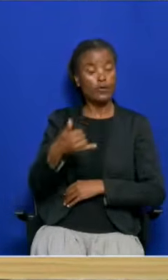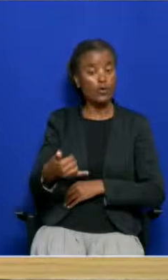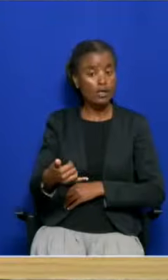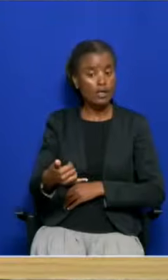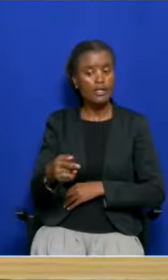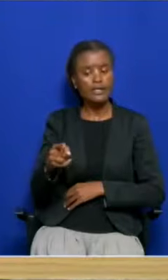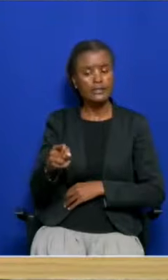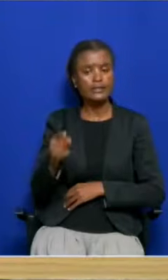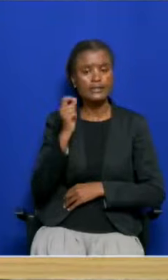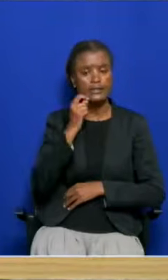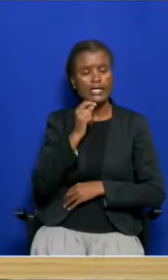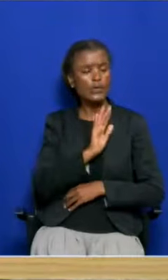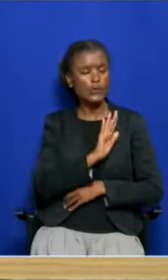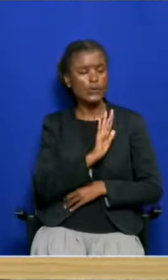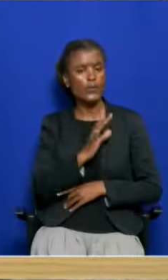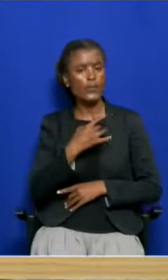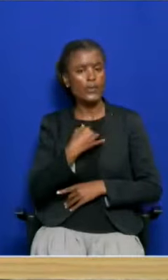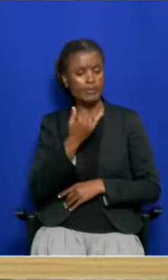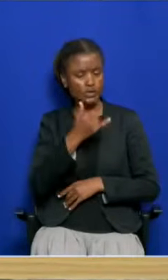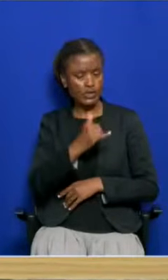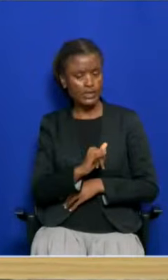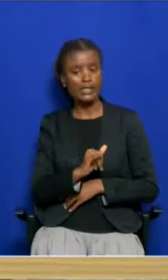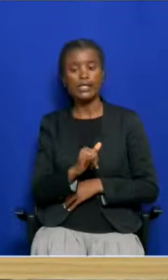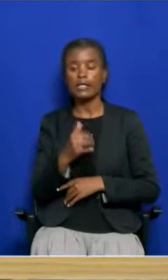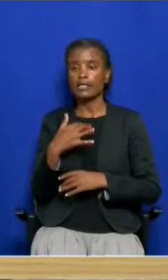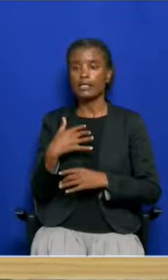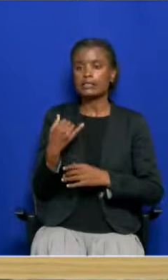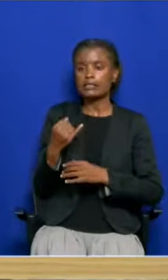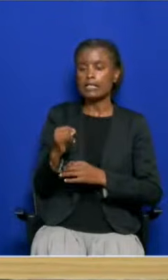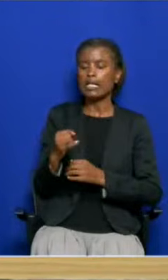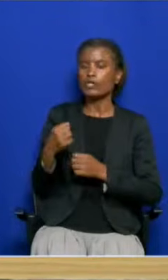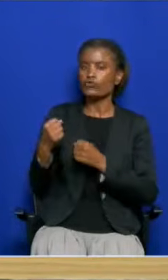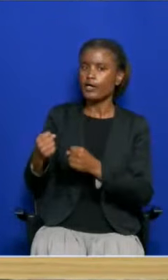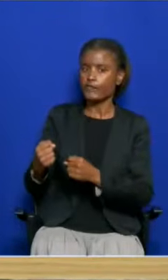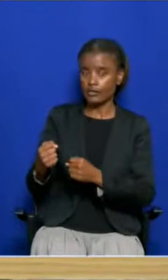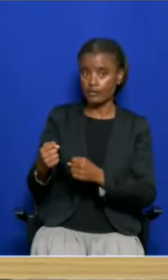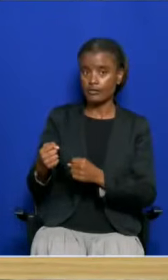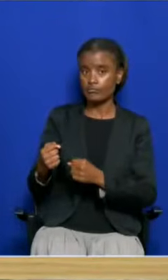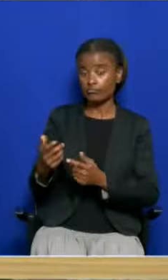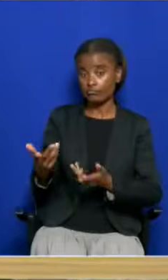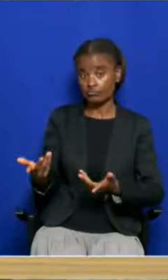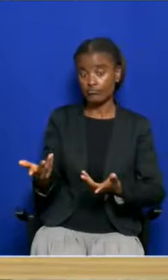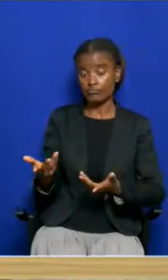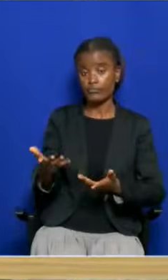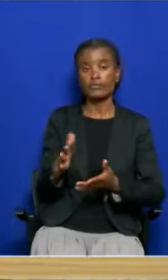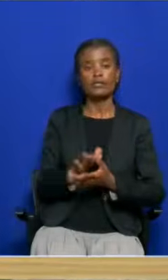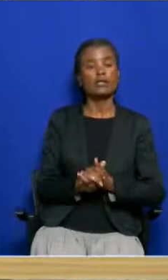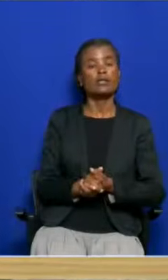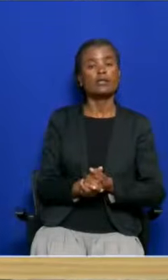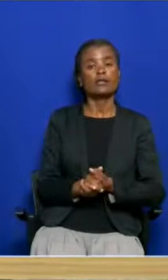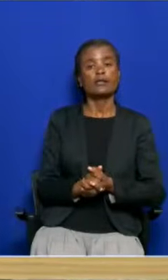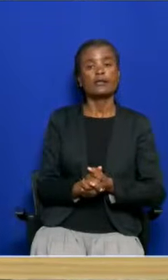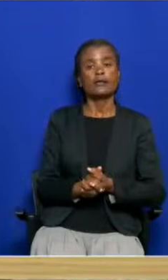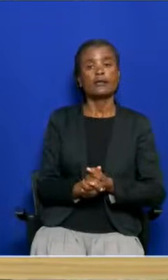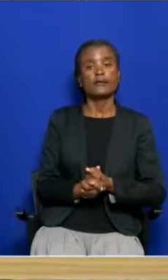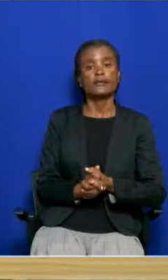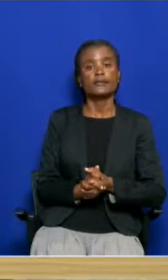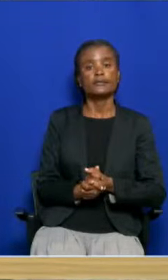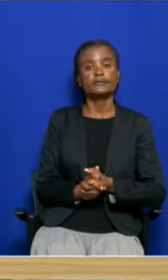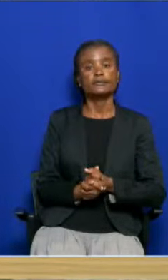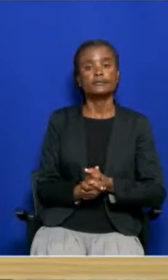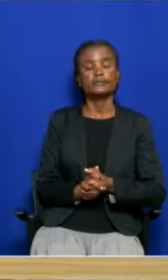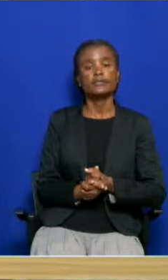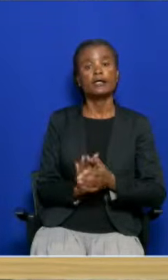checking because we are still on our way and so forth. So I then